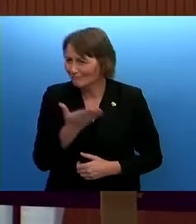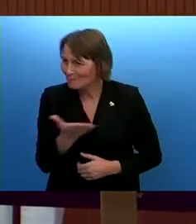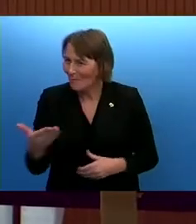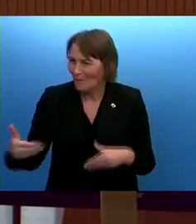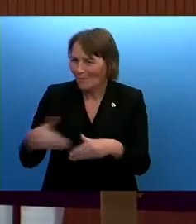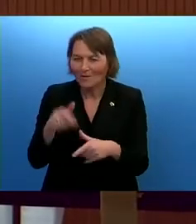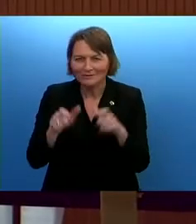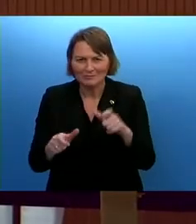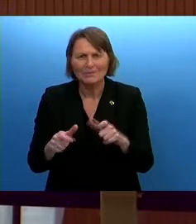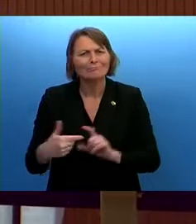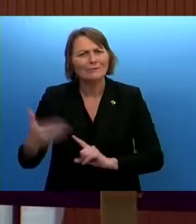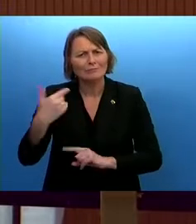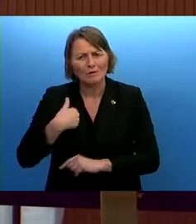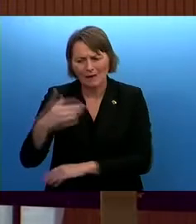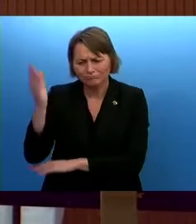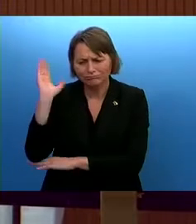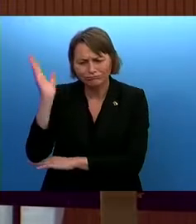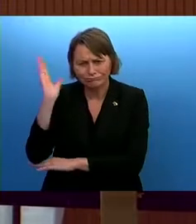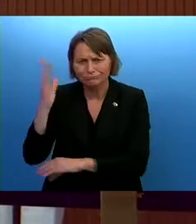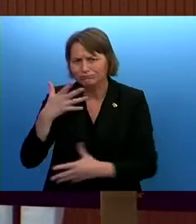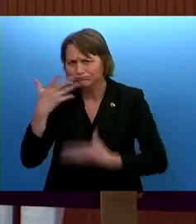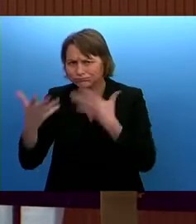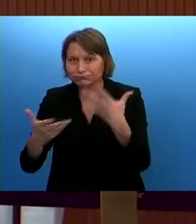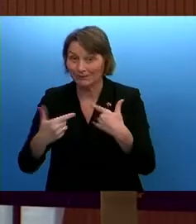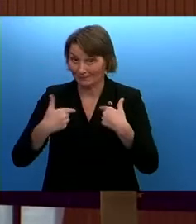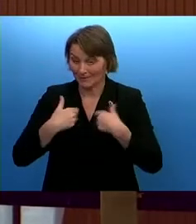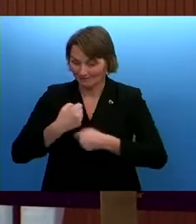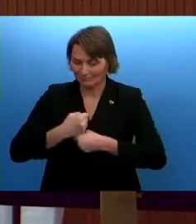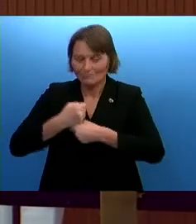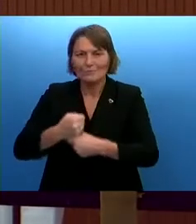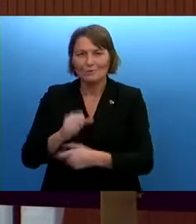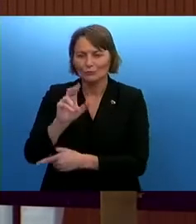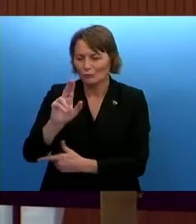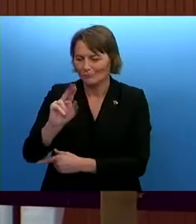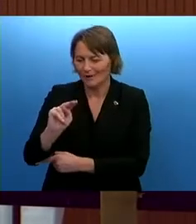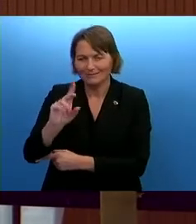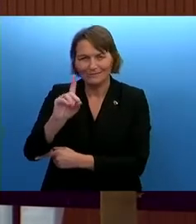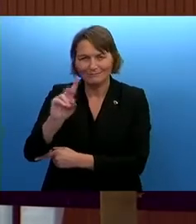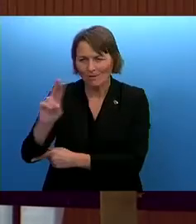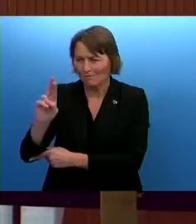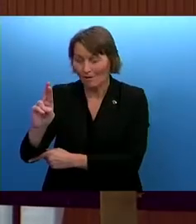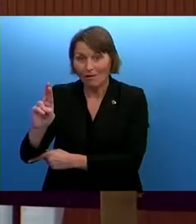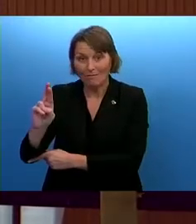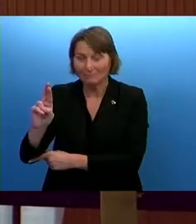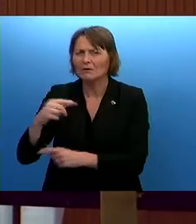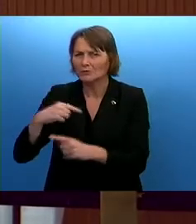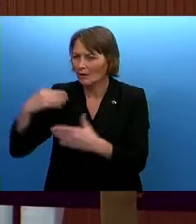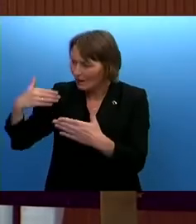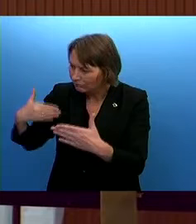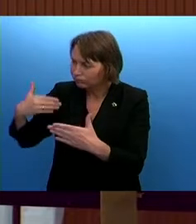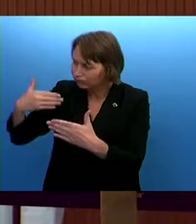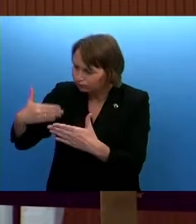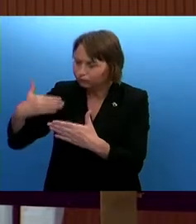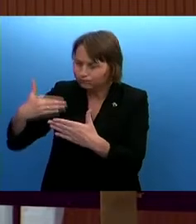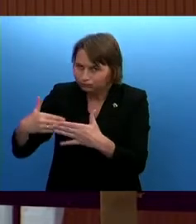my intervention, we as UNDRR, we have come a long way. We have learned a lot by